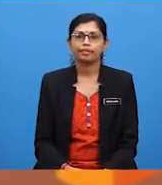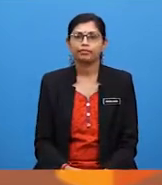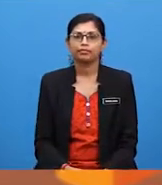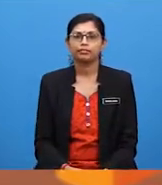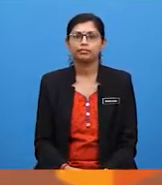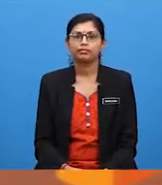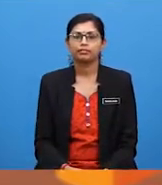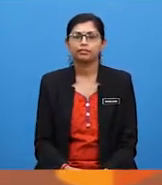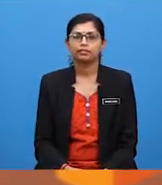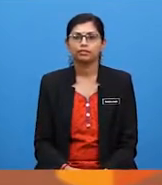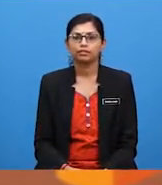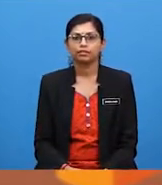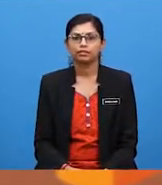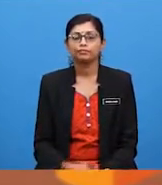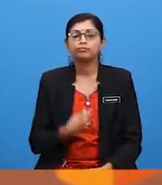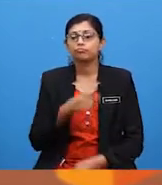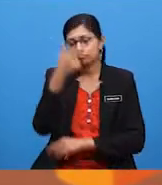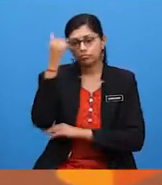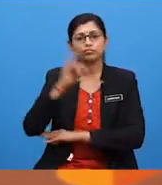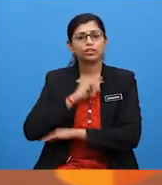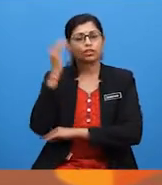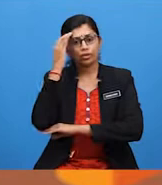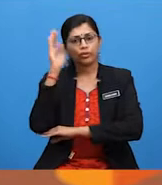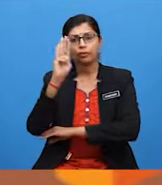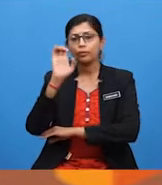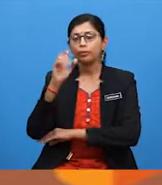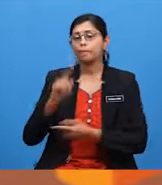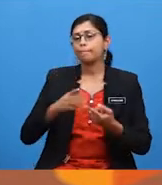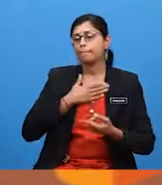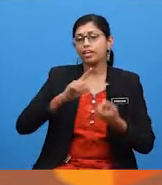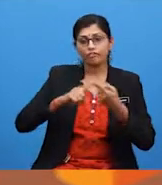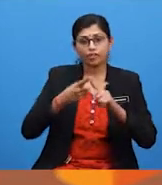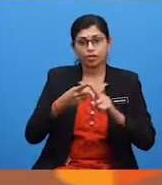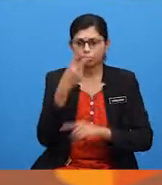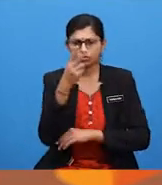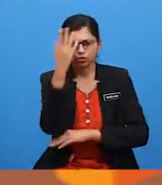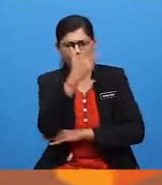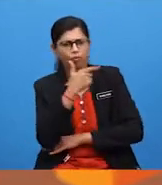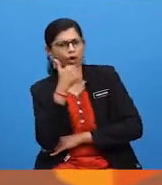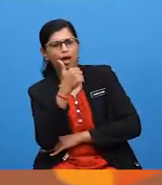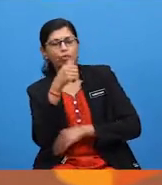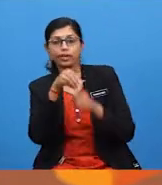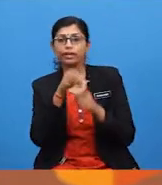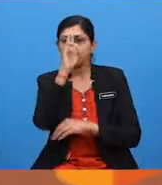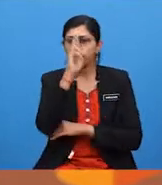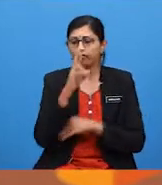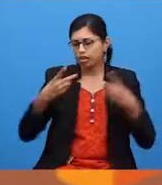But there are times when coming to an agreement is a lot tougher than that.